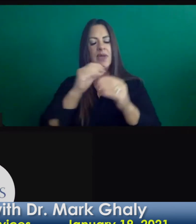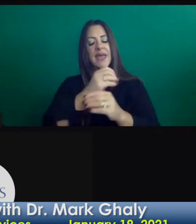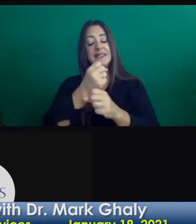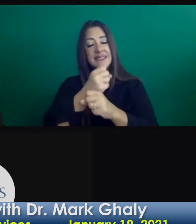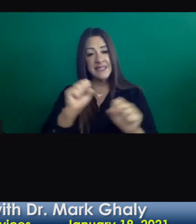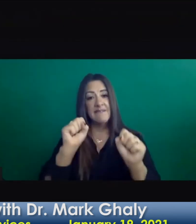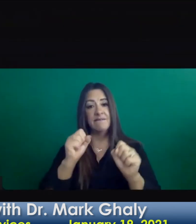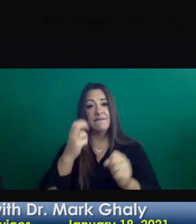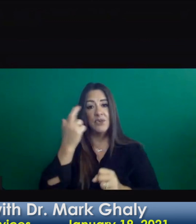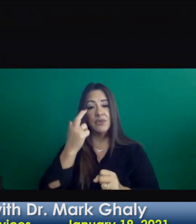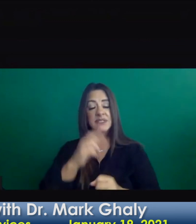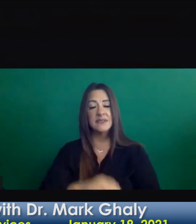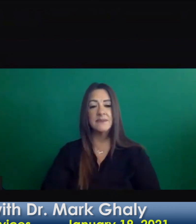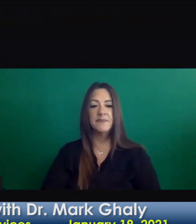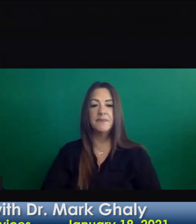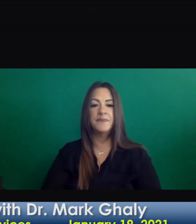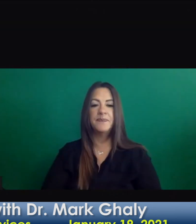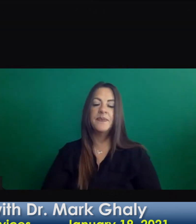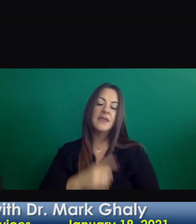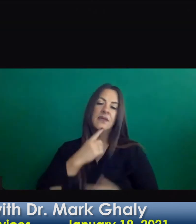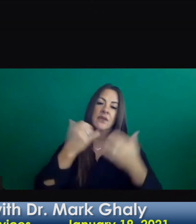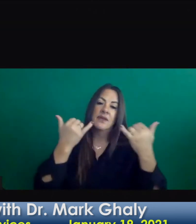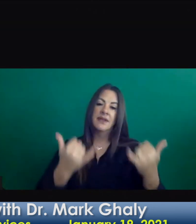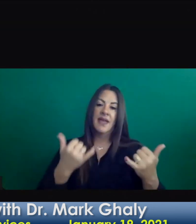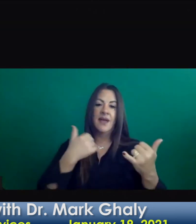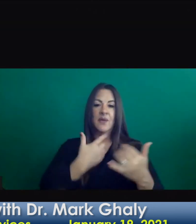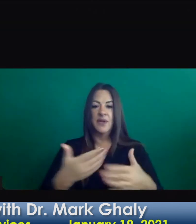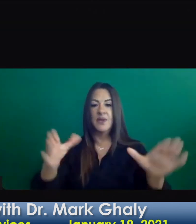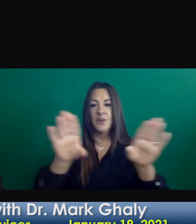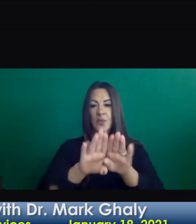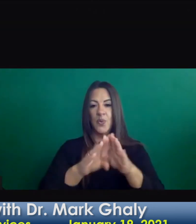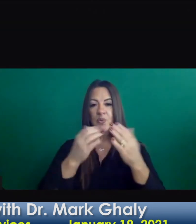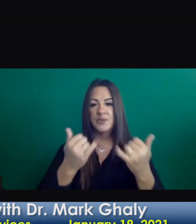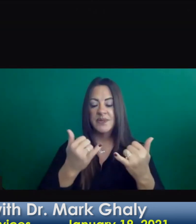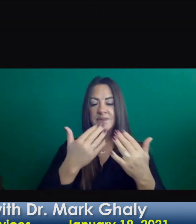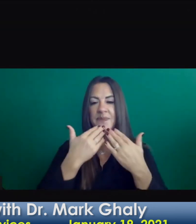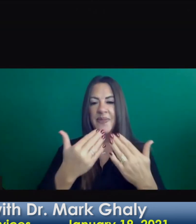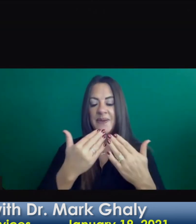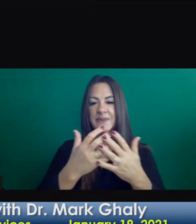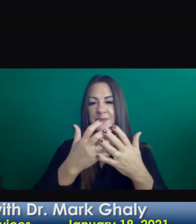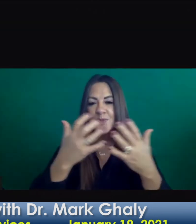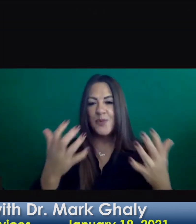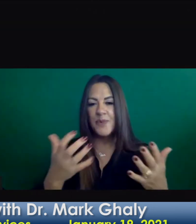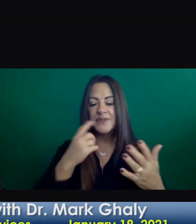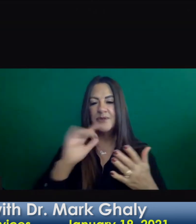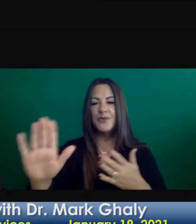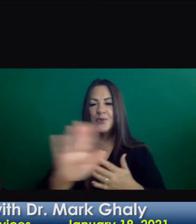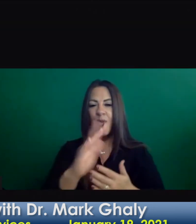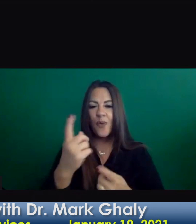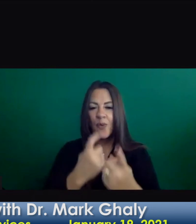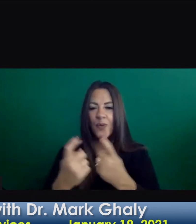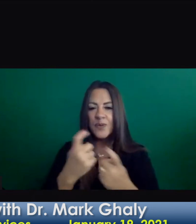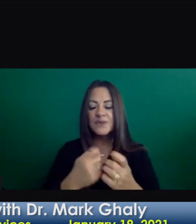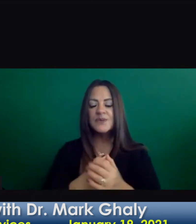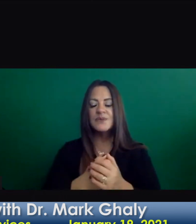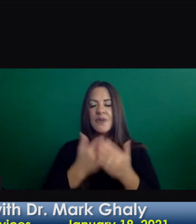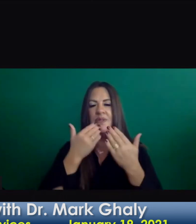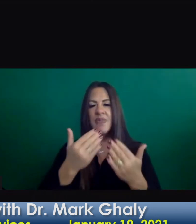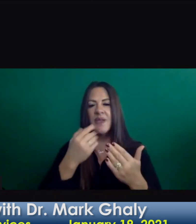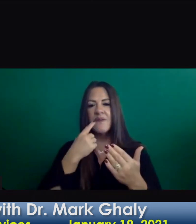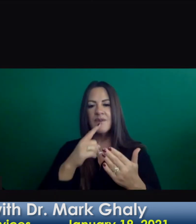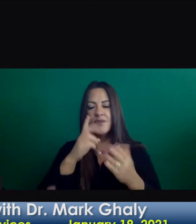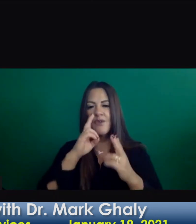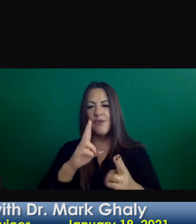So I think with that, I'm going to wrap up today. Thank you so much for all of the questions. Thank you for the opportunity